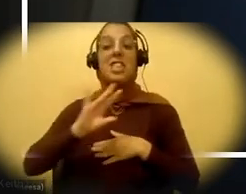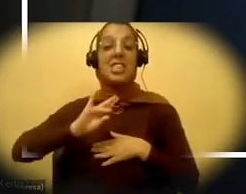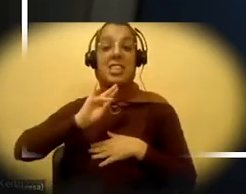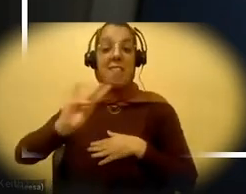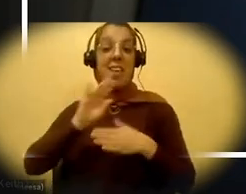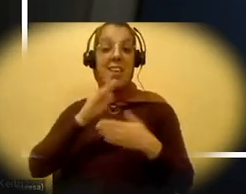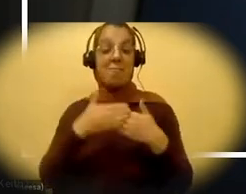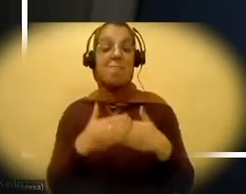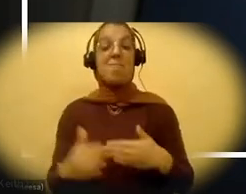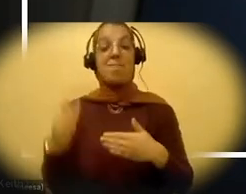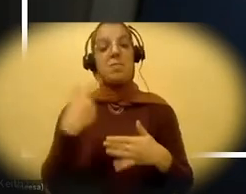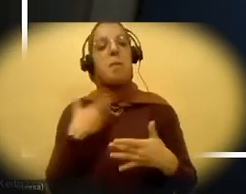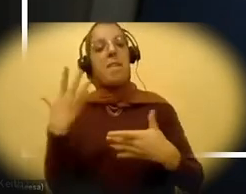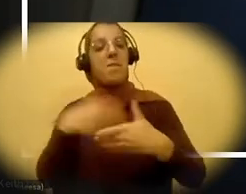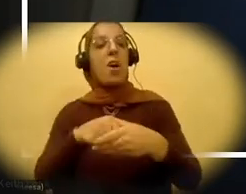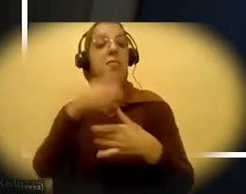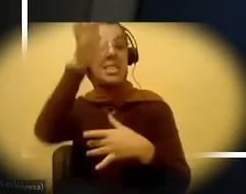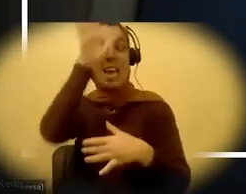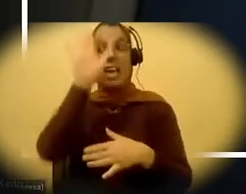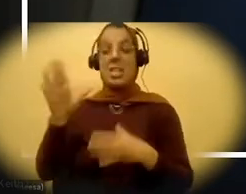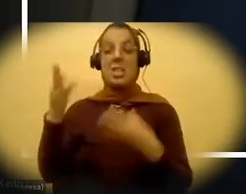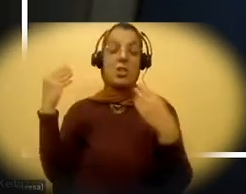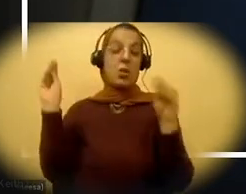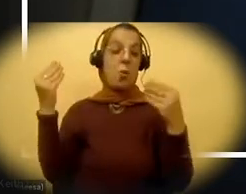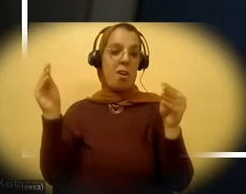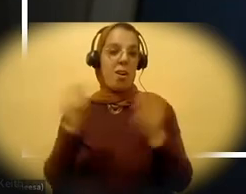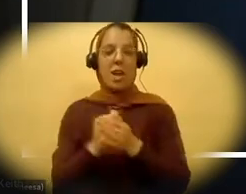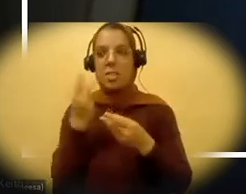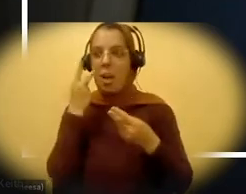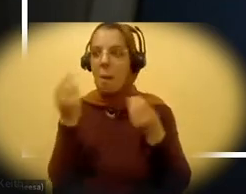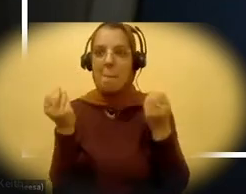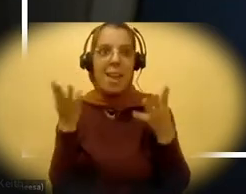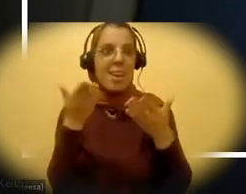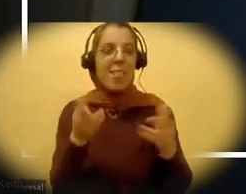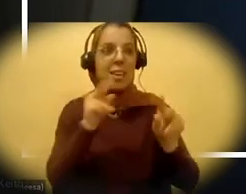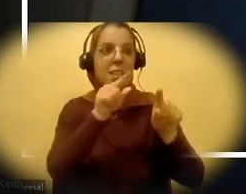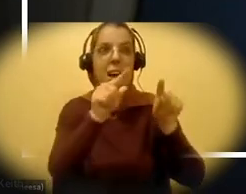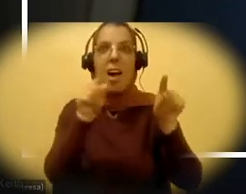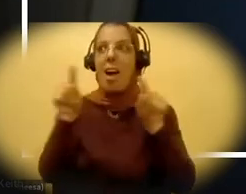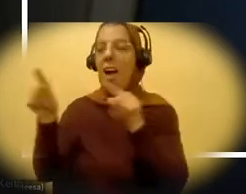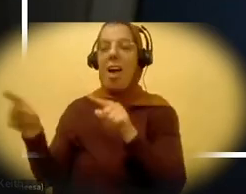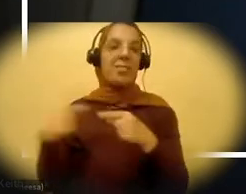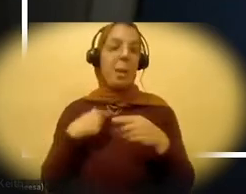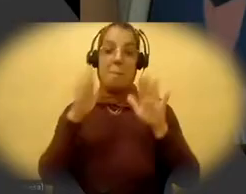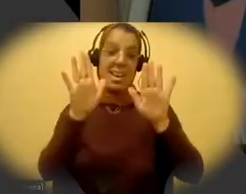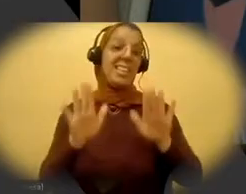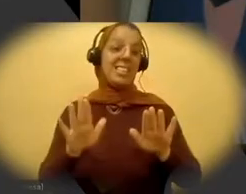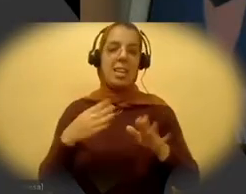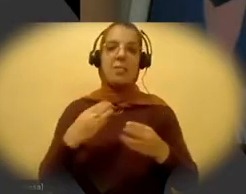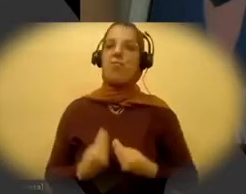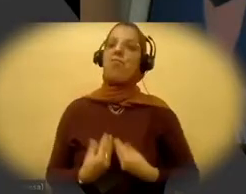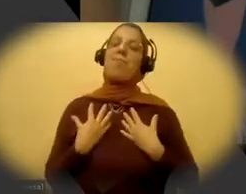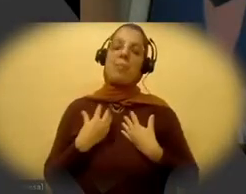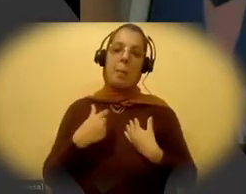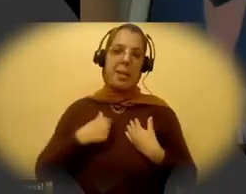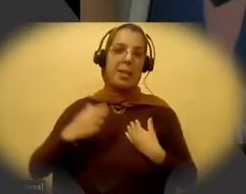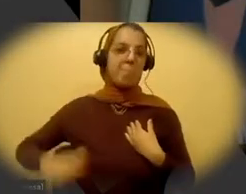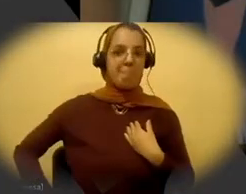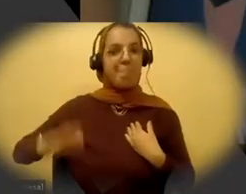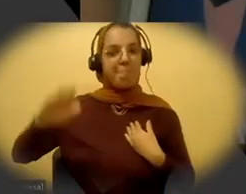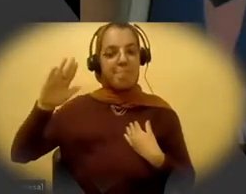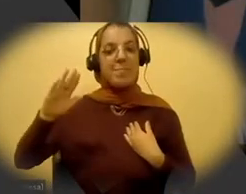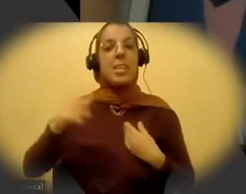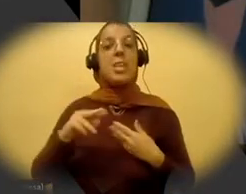was quite, it was quite amazing at the time. Mm-hmm. Yeah, so I was there,